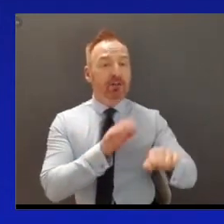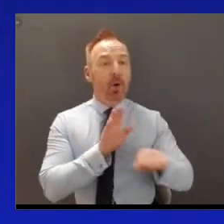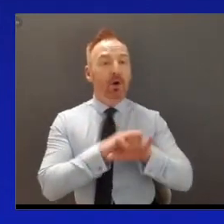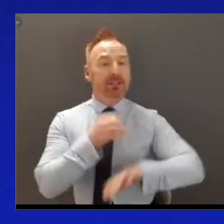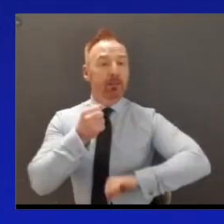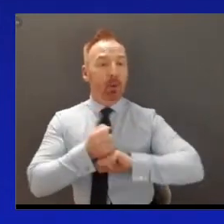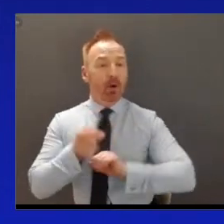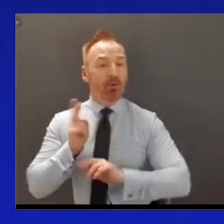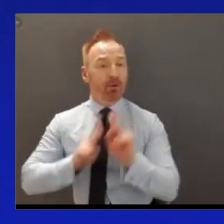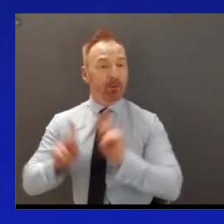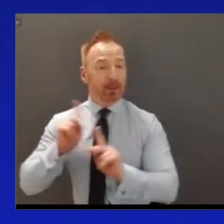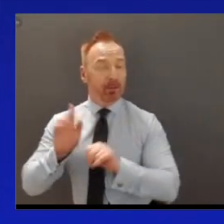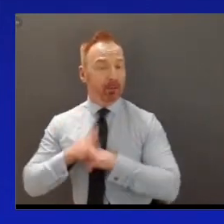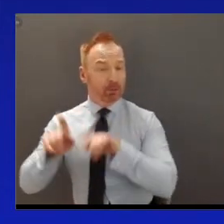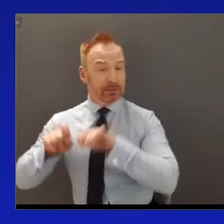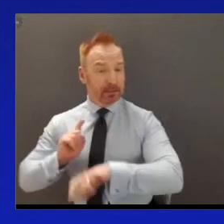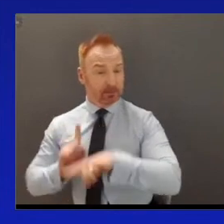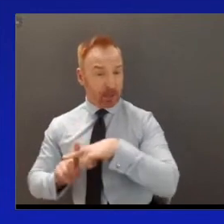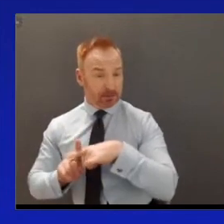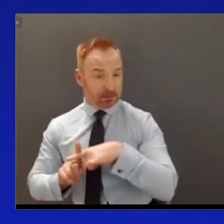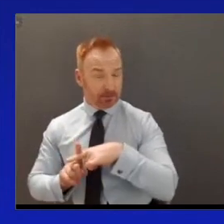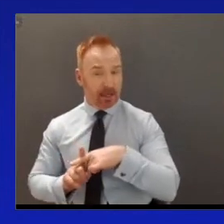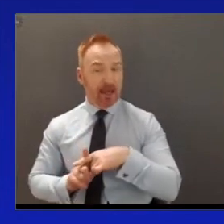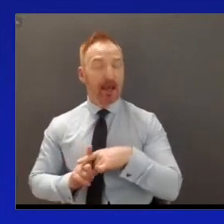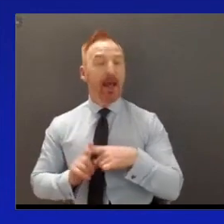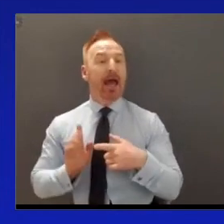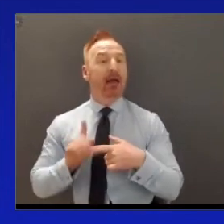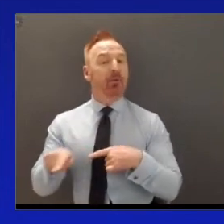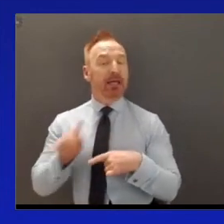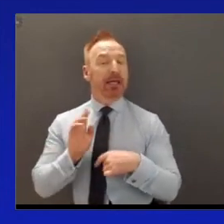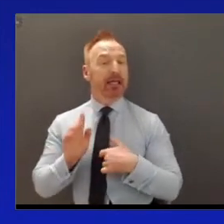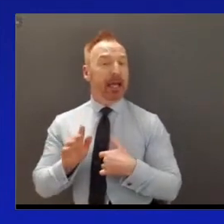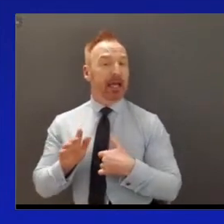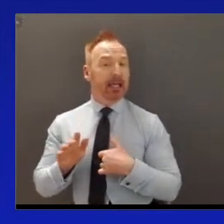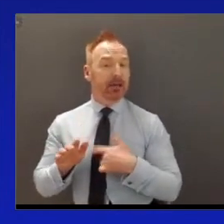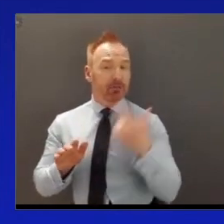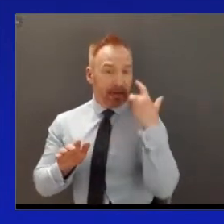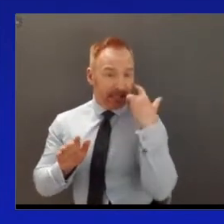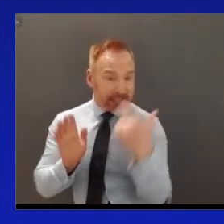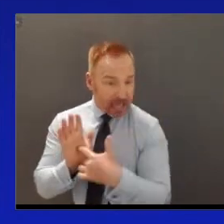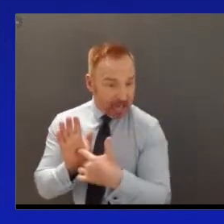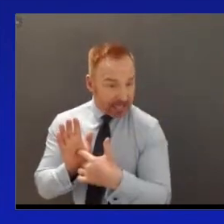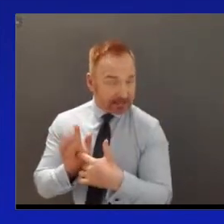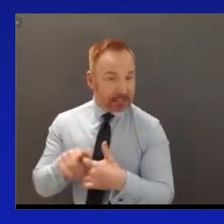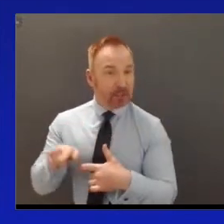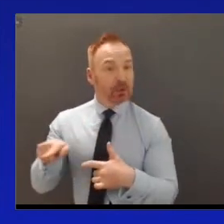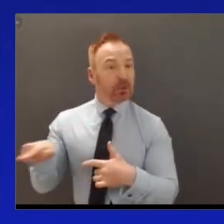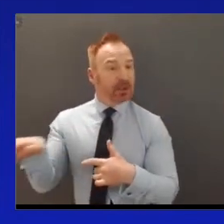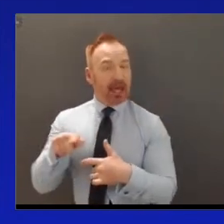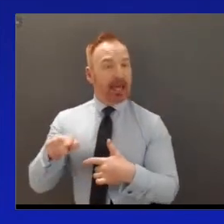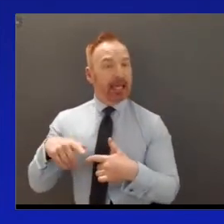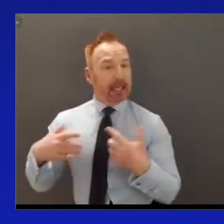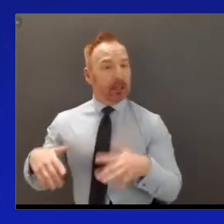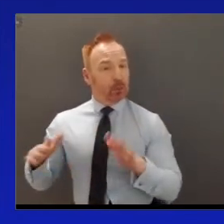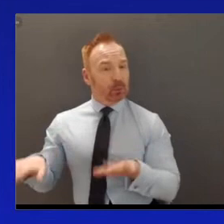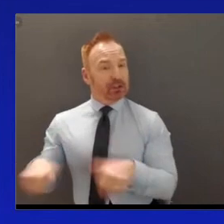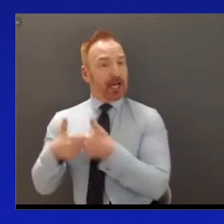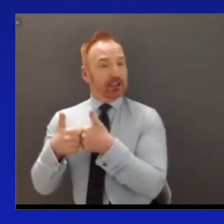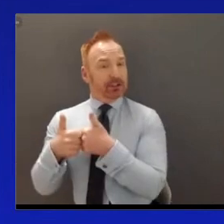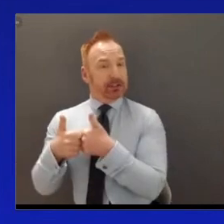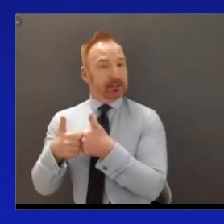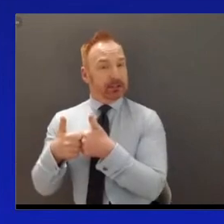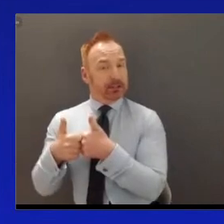and identify these challenges. We've made, I think now hundreds of referrals. So these are people with